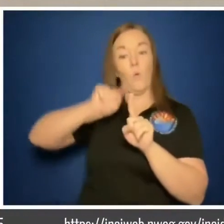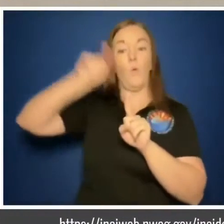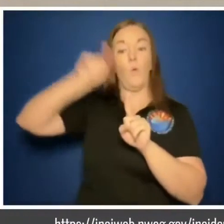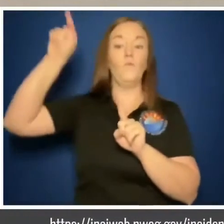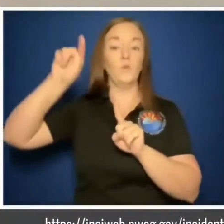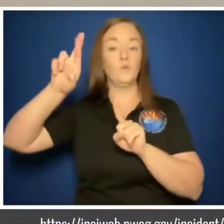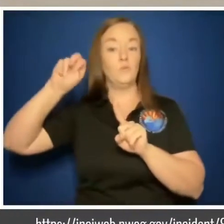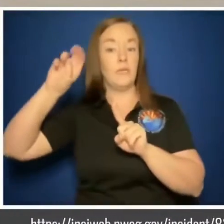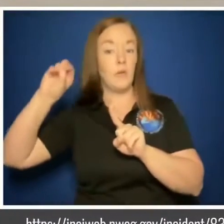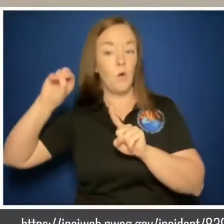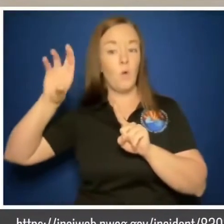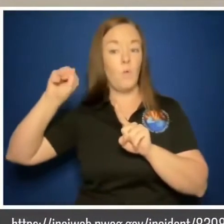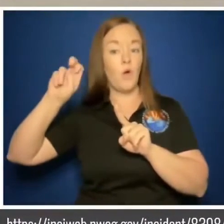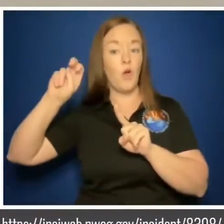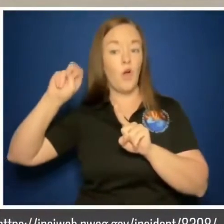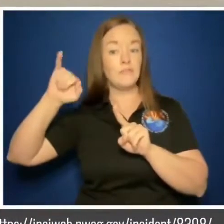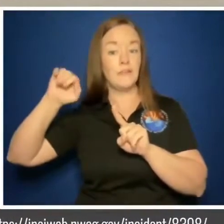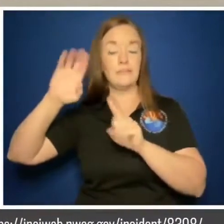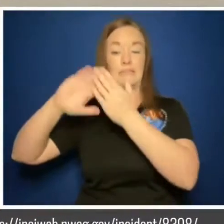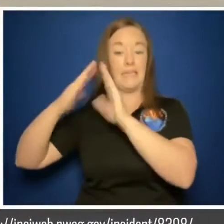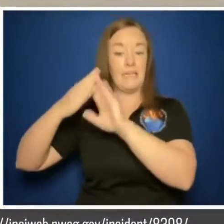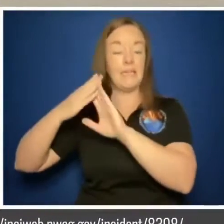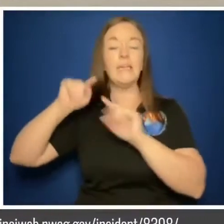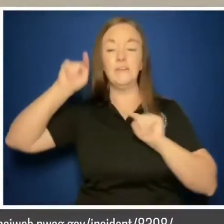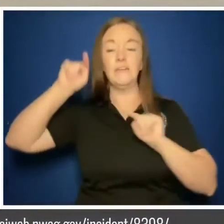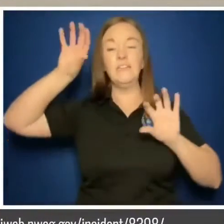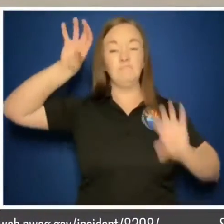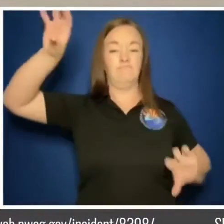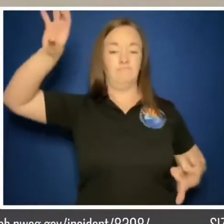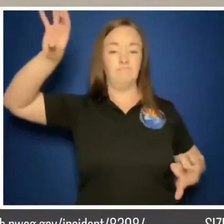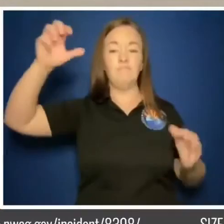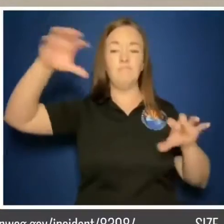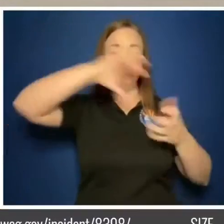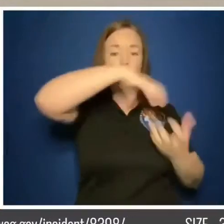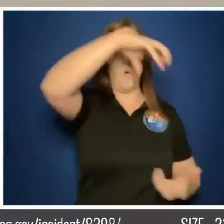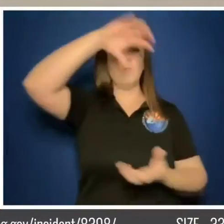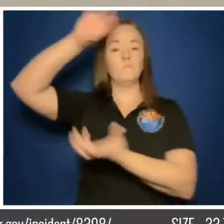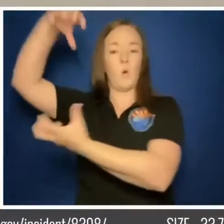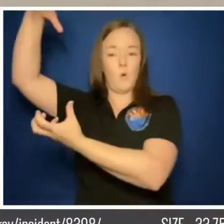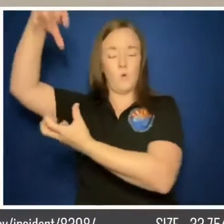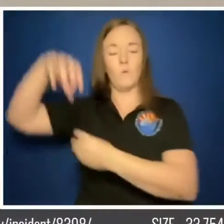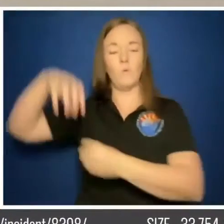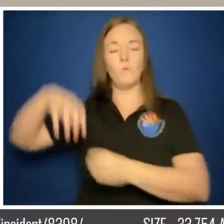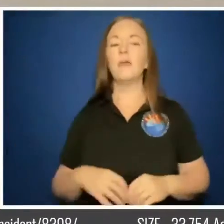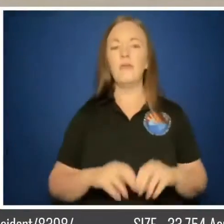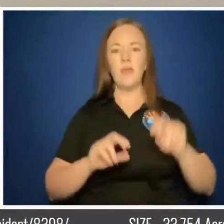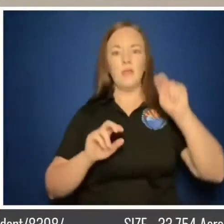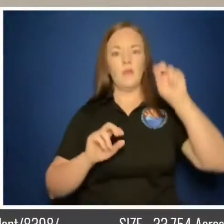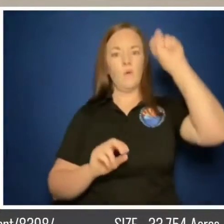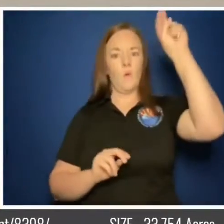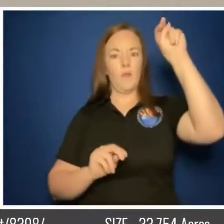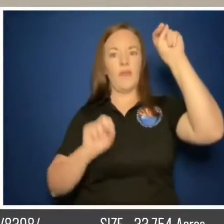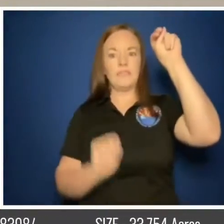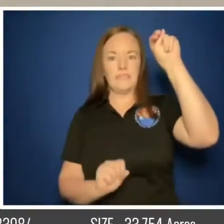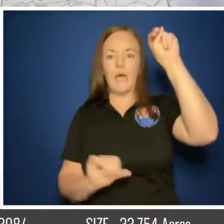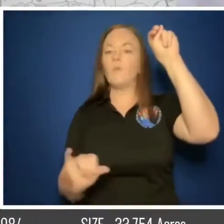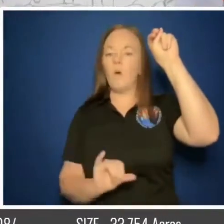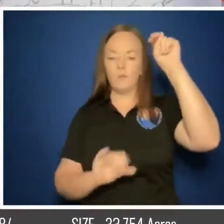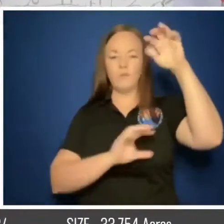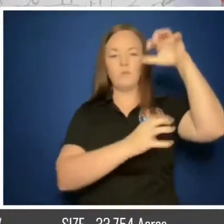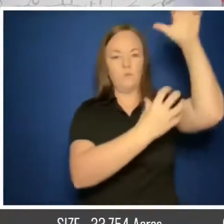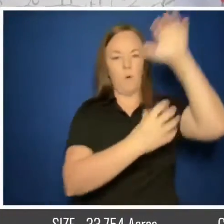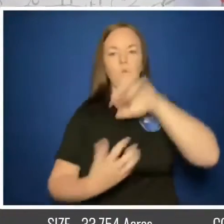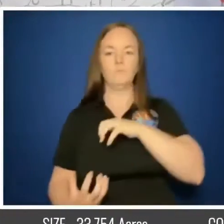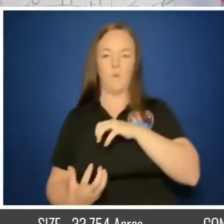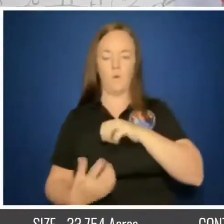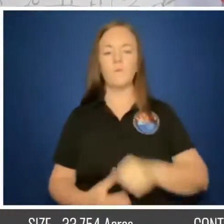City, and then traveling along the foothills to the north and south. And as we